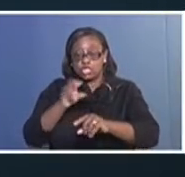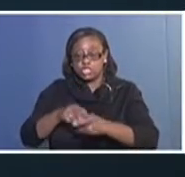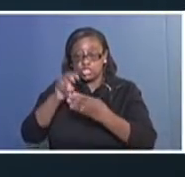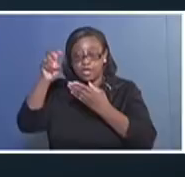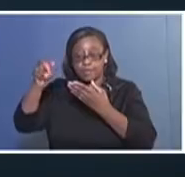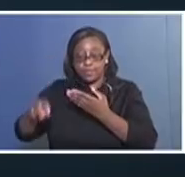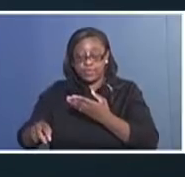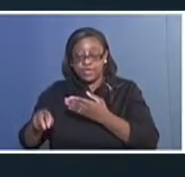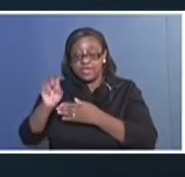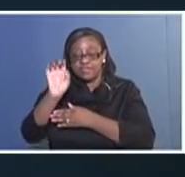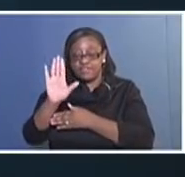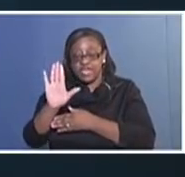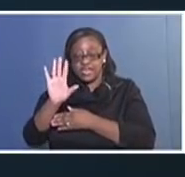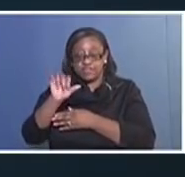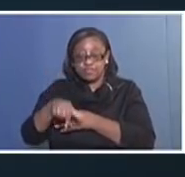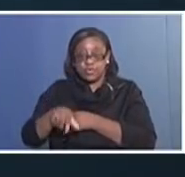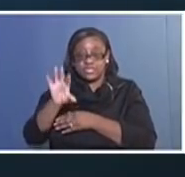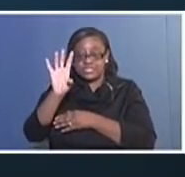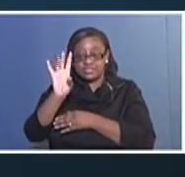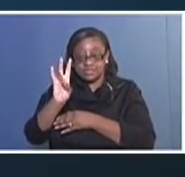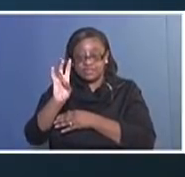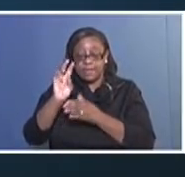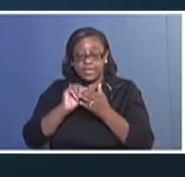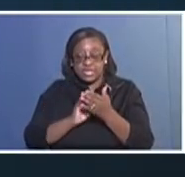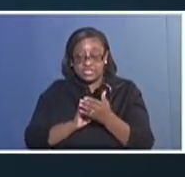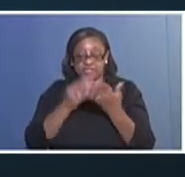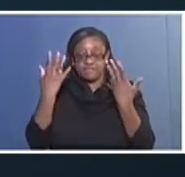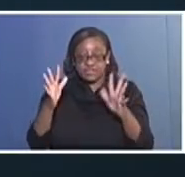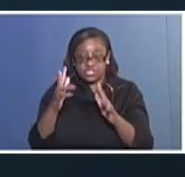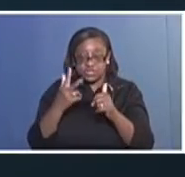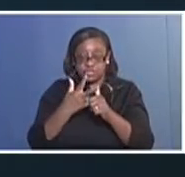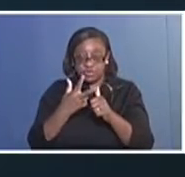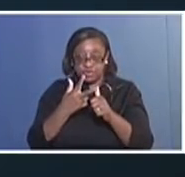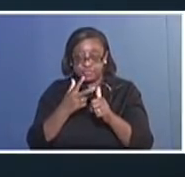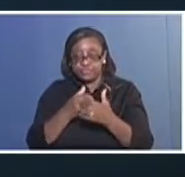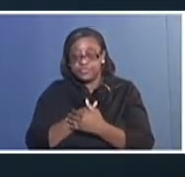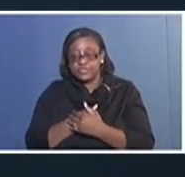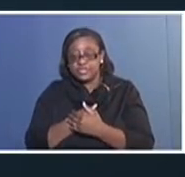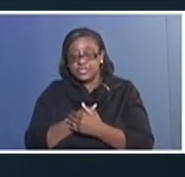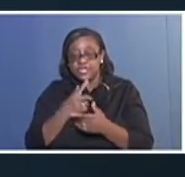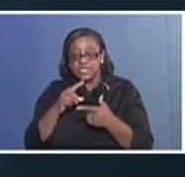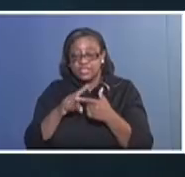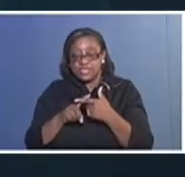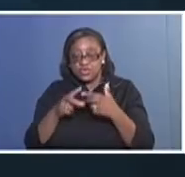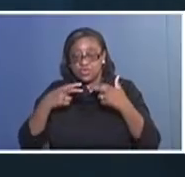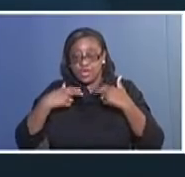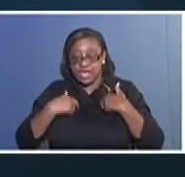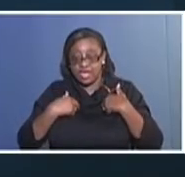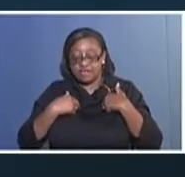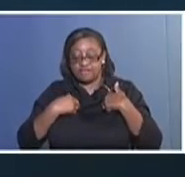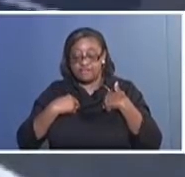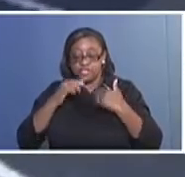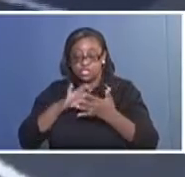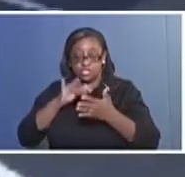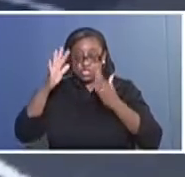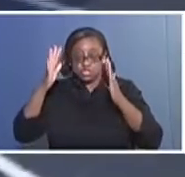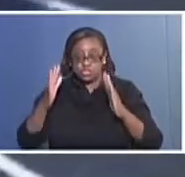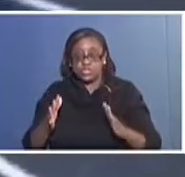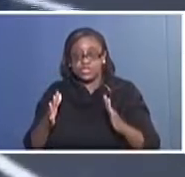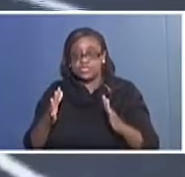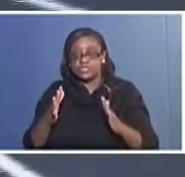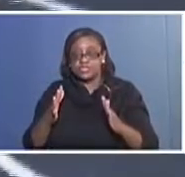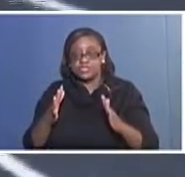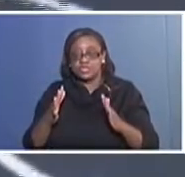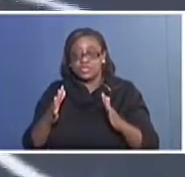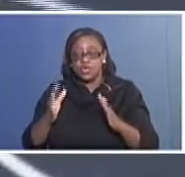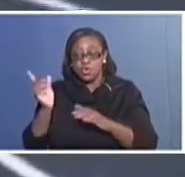leapt 5.79 meters to finish third in that event. And over 400 students at Ellen Coakley High School will return to a newly